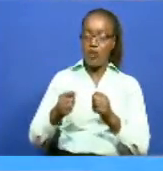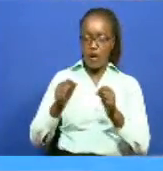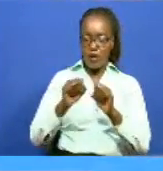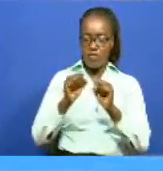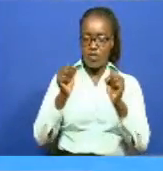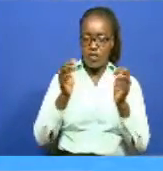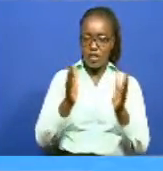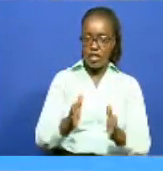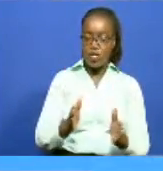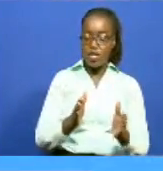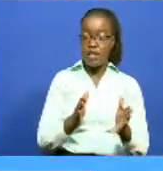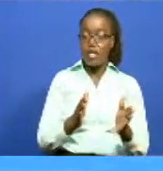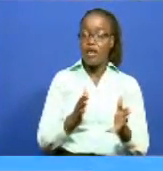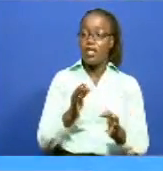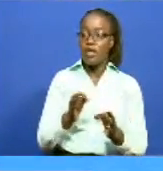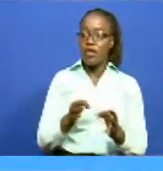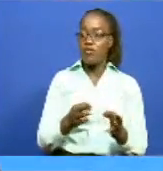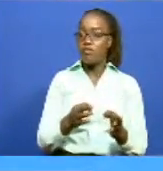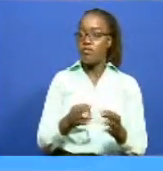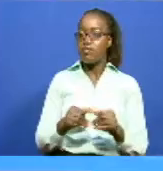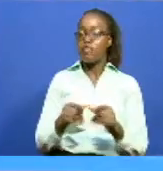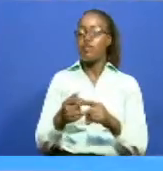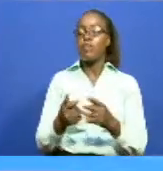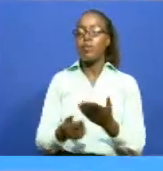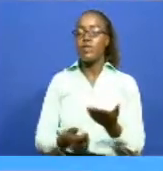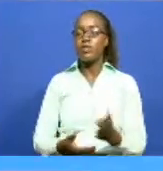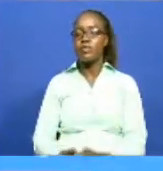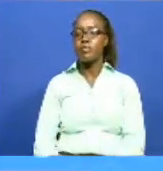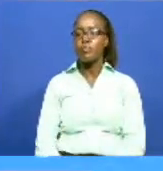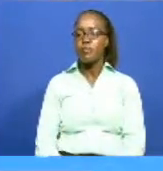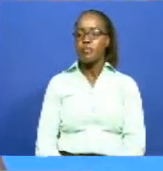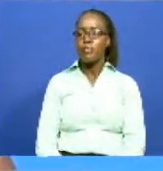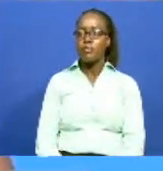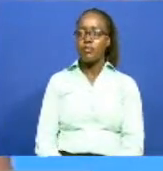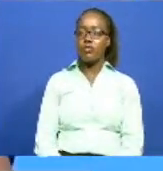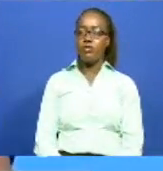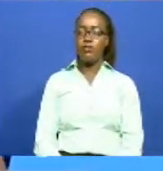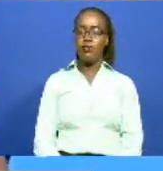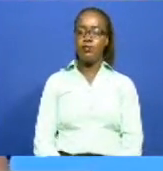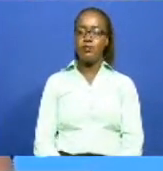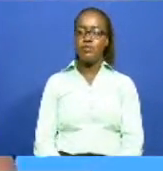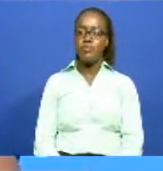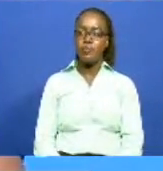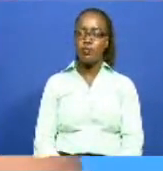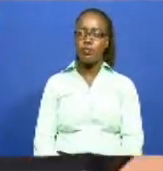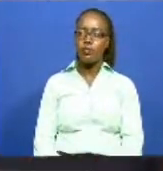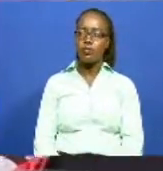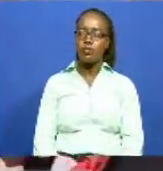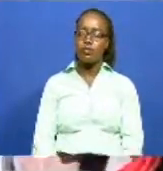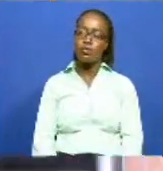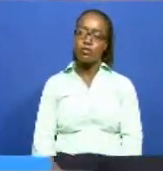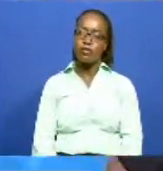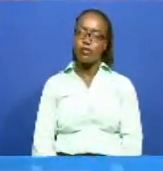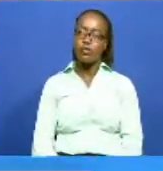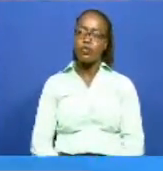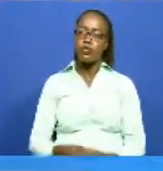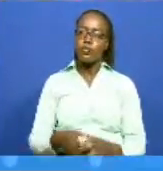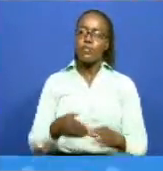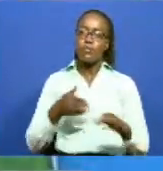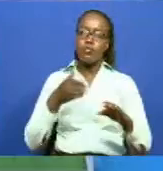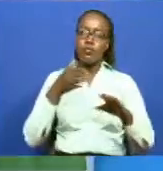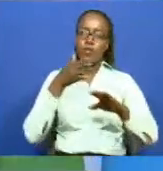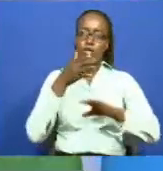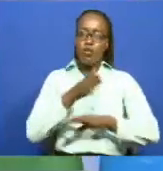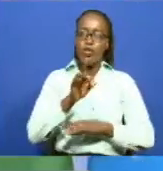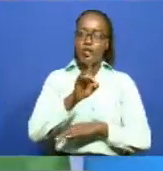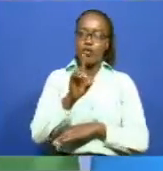maybe DG, you can take it over from here. Thank you, Madam. Yes, now that the media didn't have questions, we'll probably go beyond the